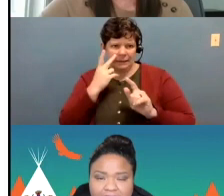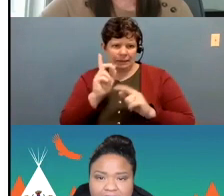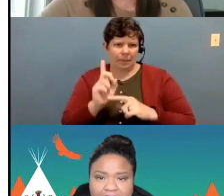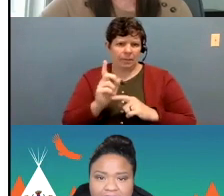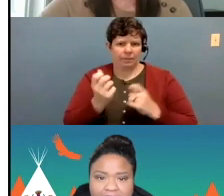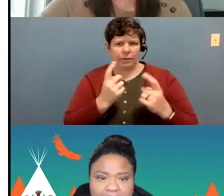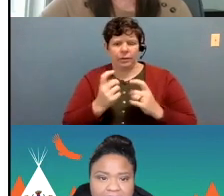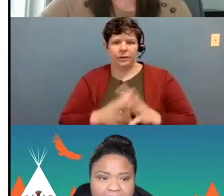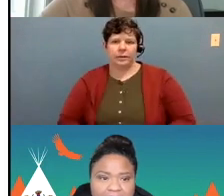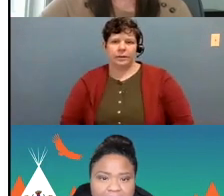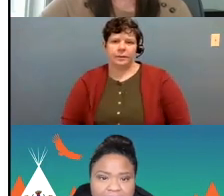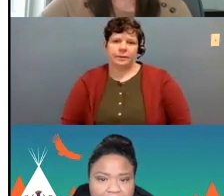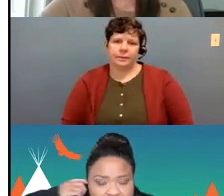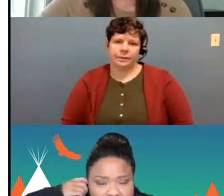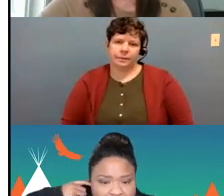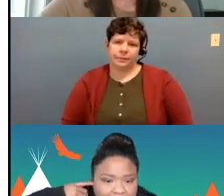the things.